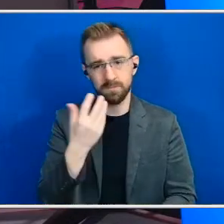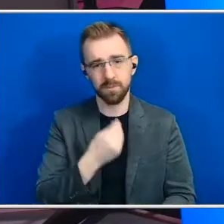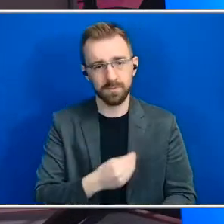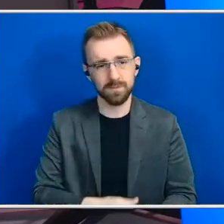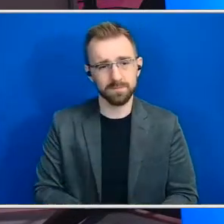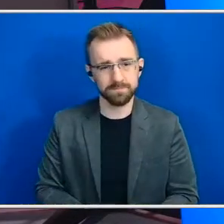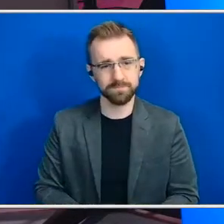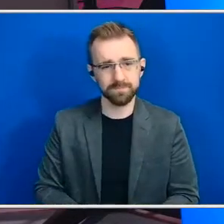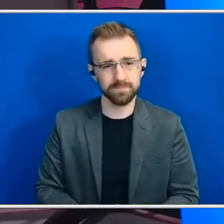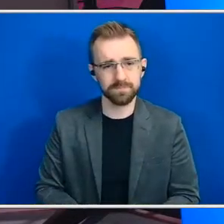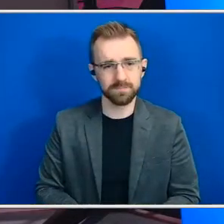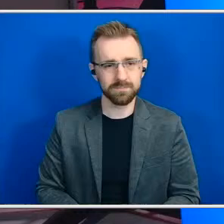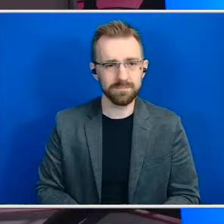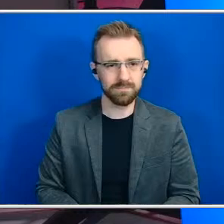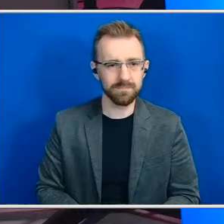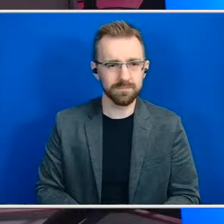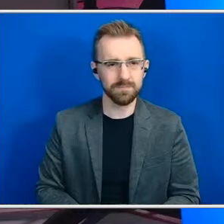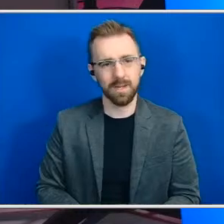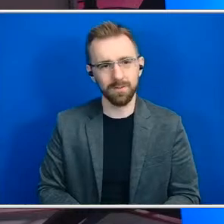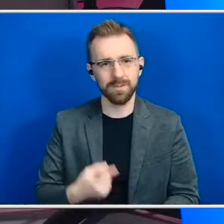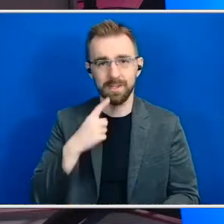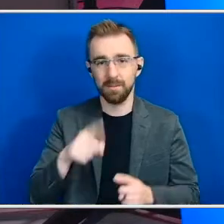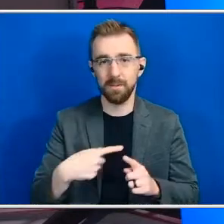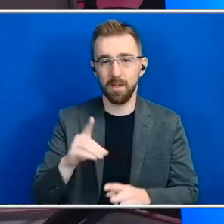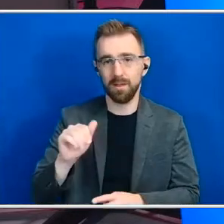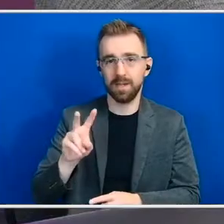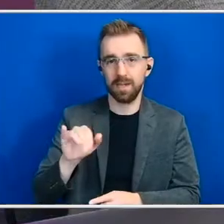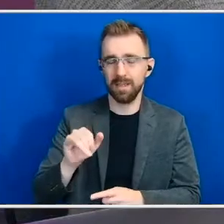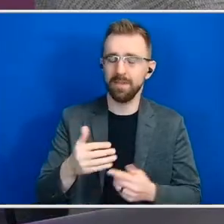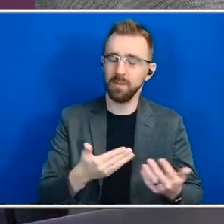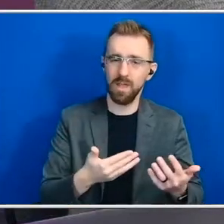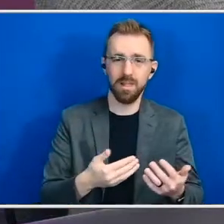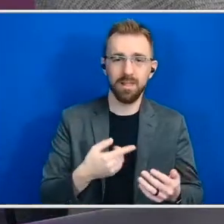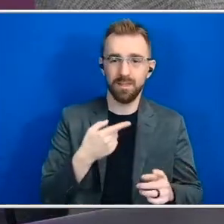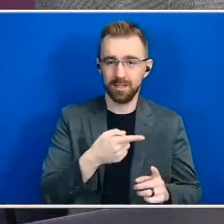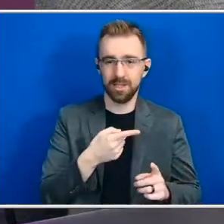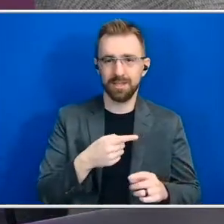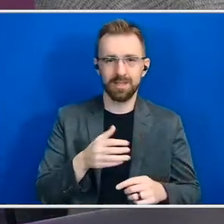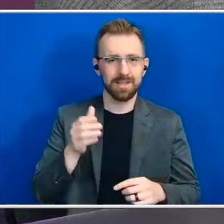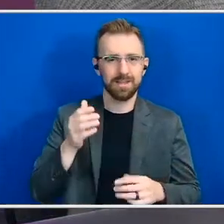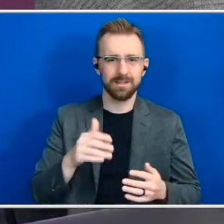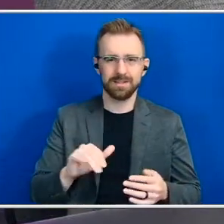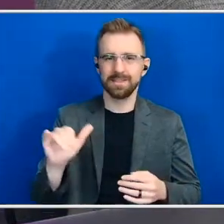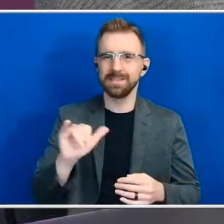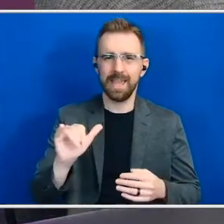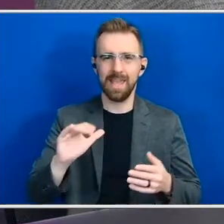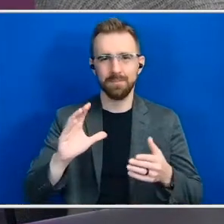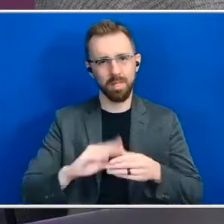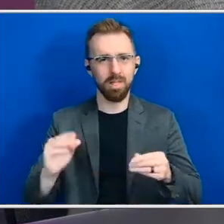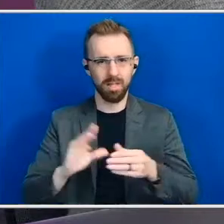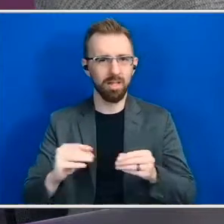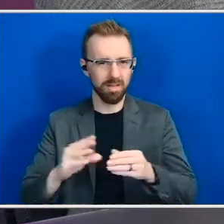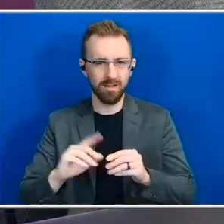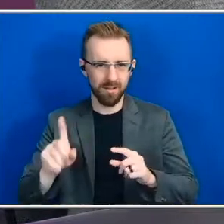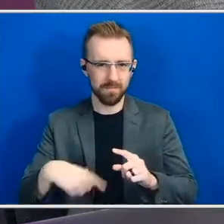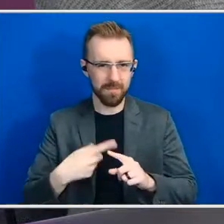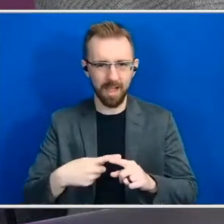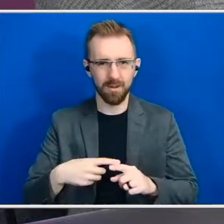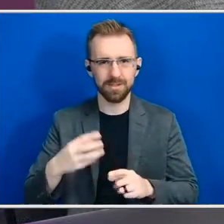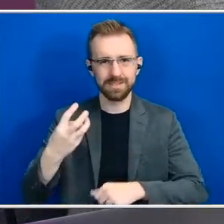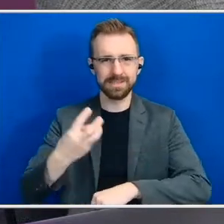Now, you said about Davy. Well, Davy hears this same spew about 6 times a